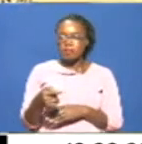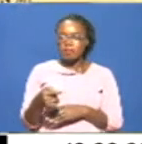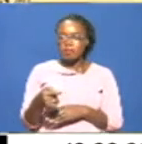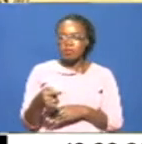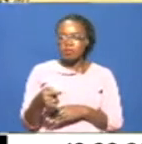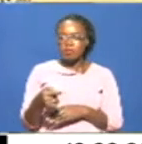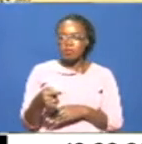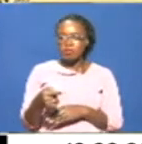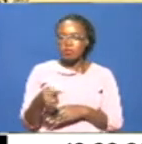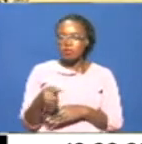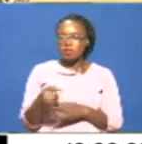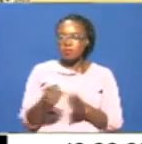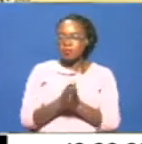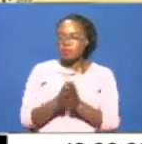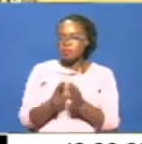of